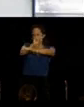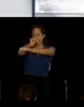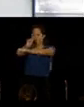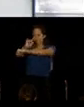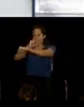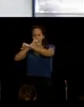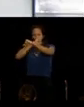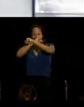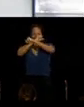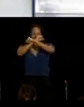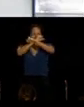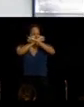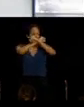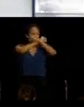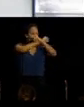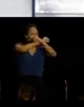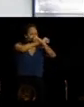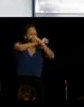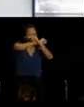ramparts we